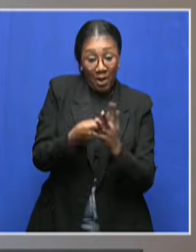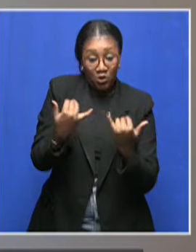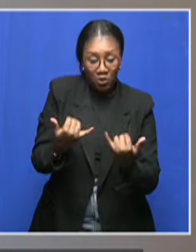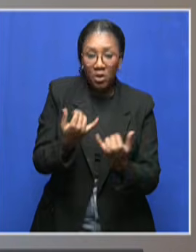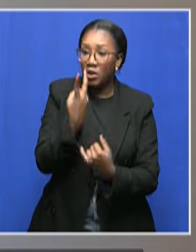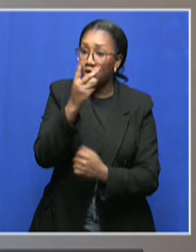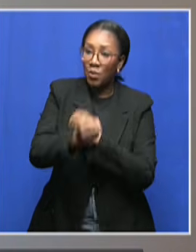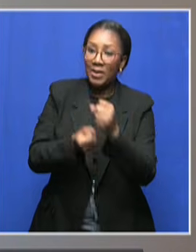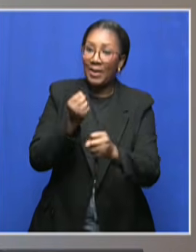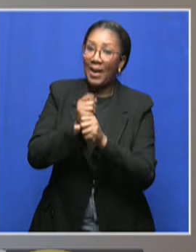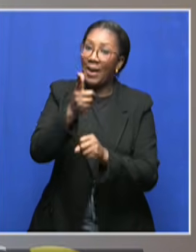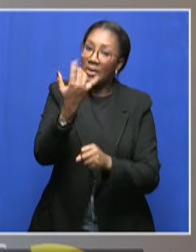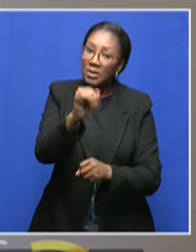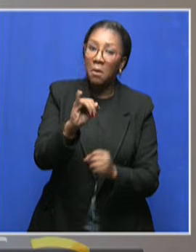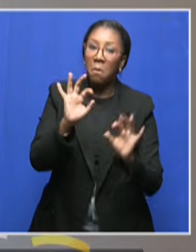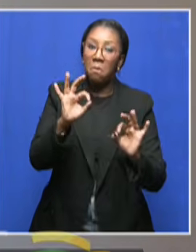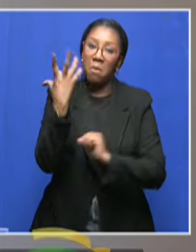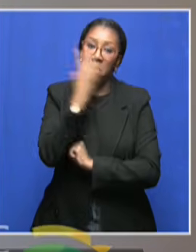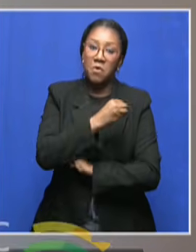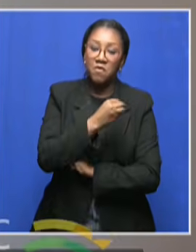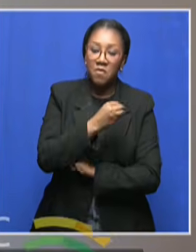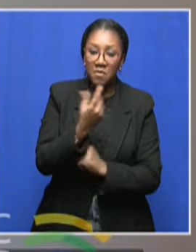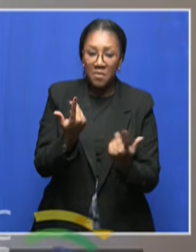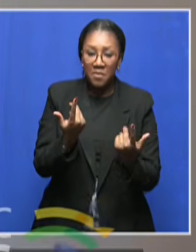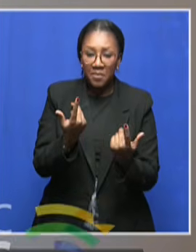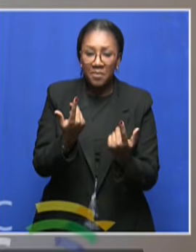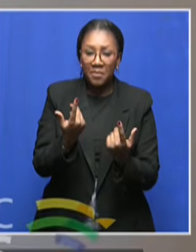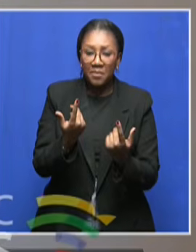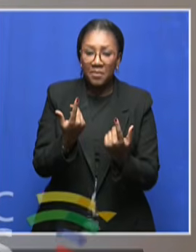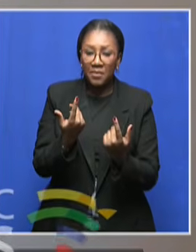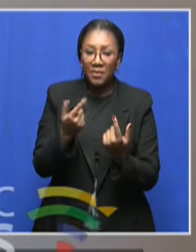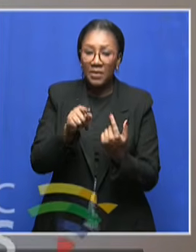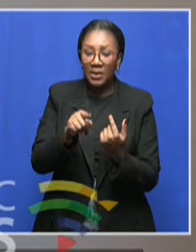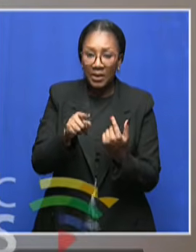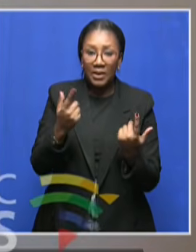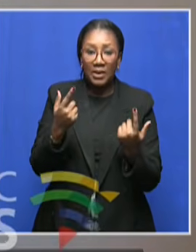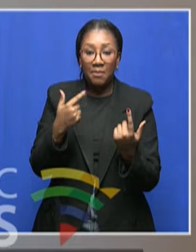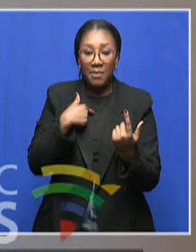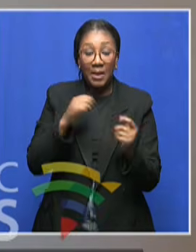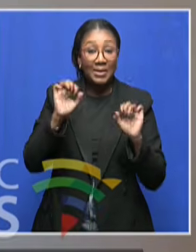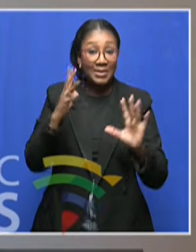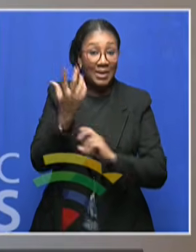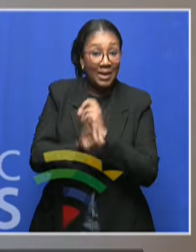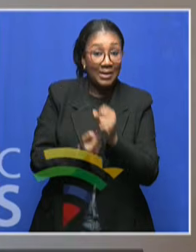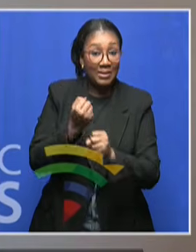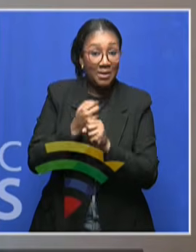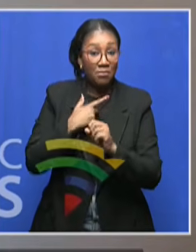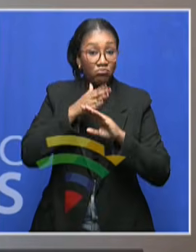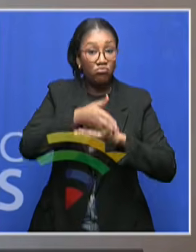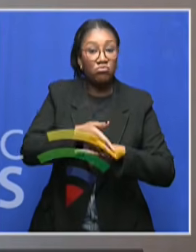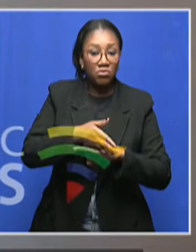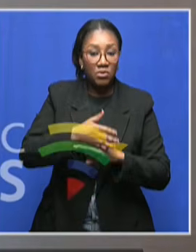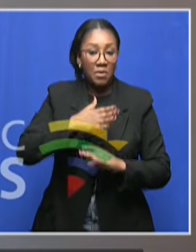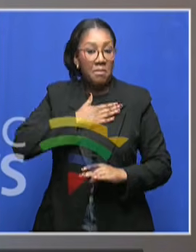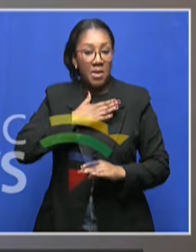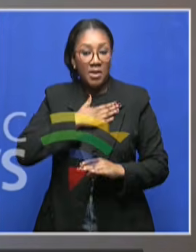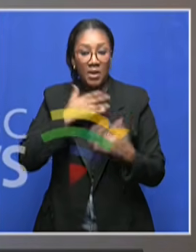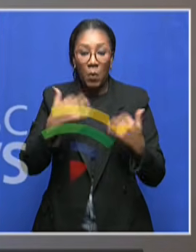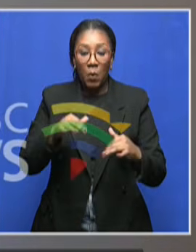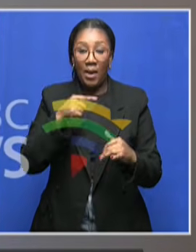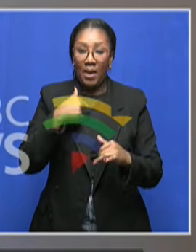something that is familiar and that is attainable. And I think in my 10 years of being in the industry, I position myself as